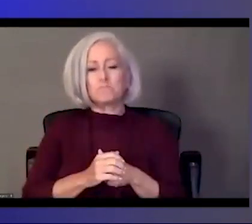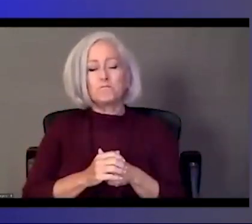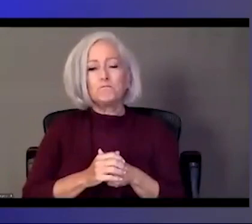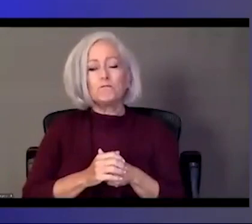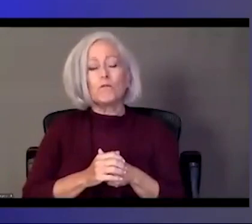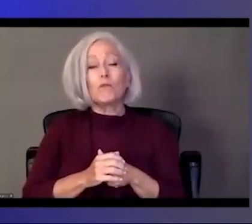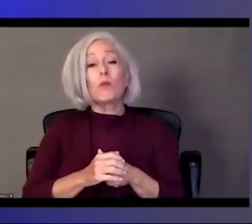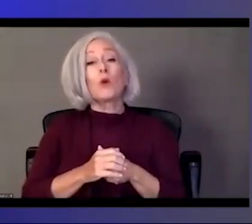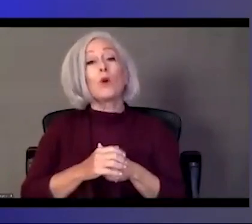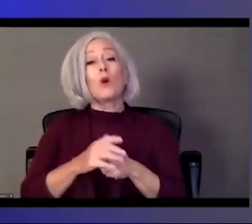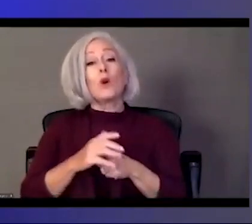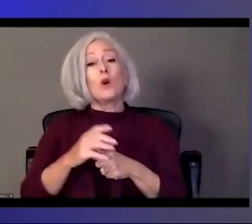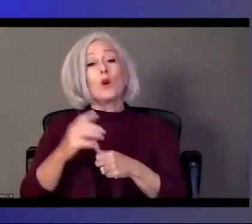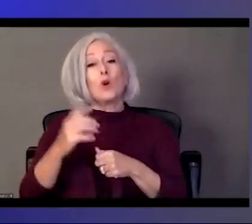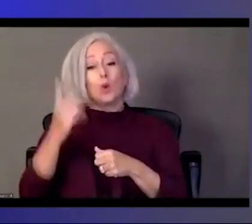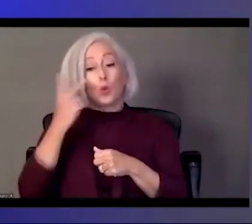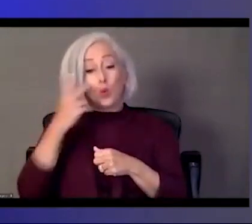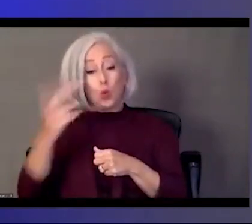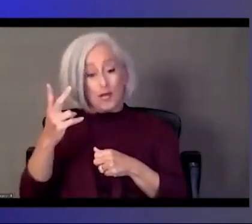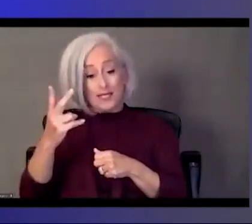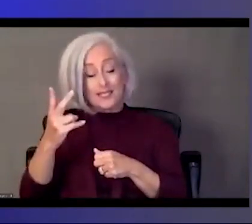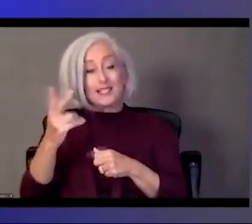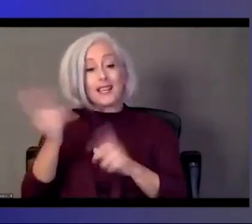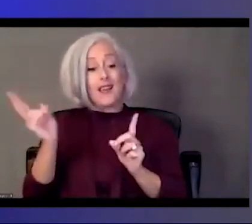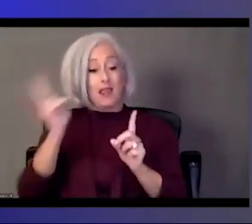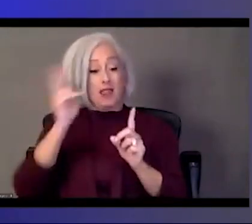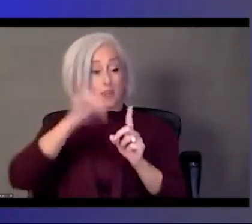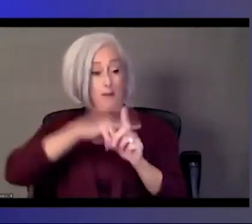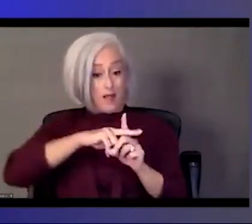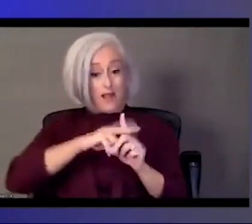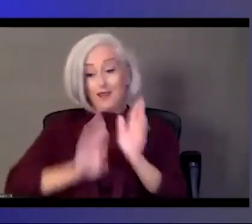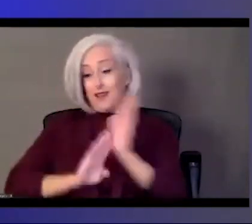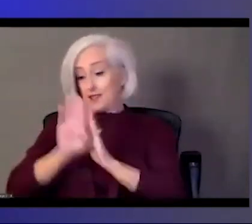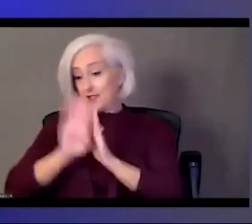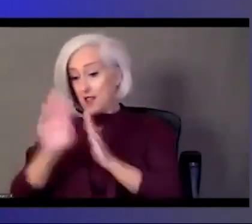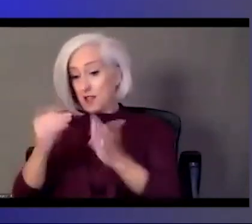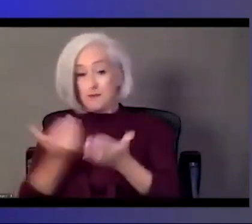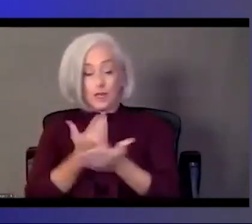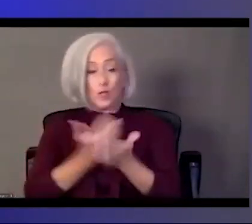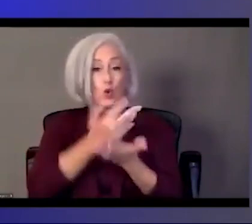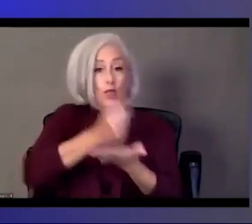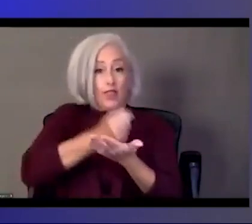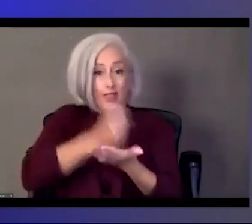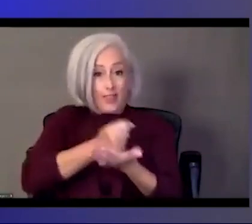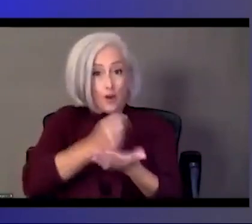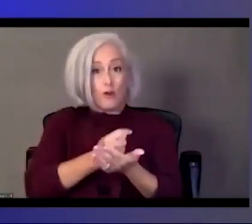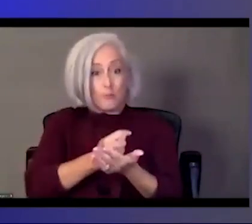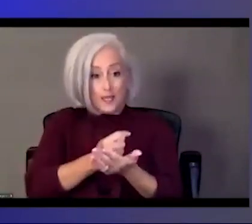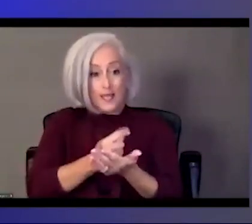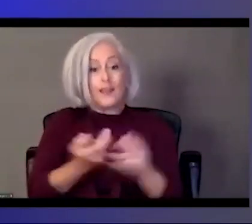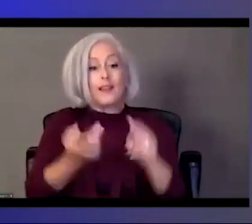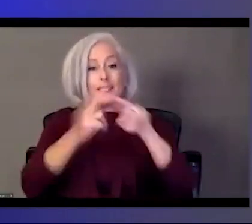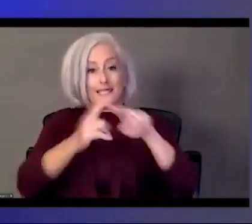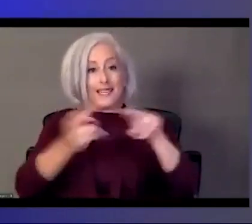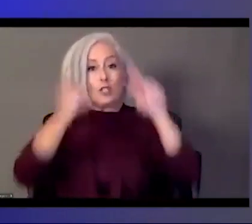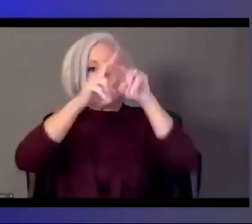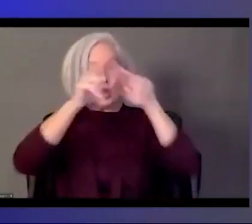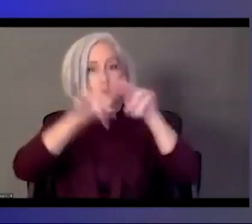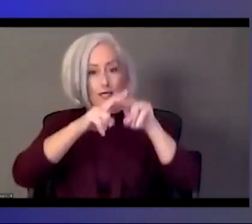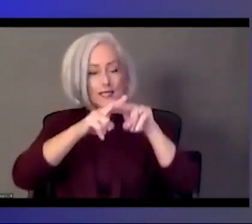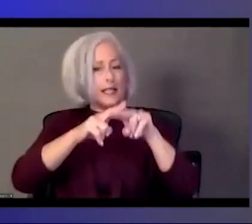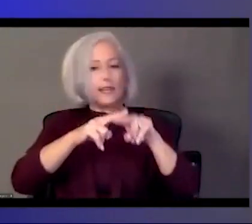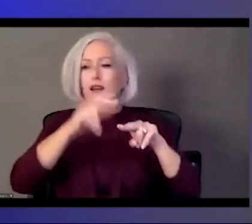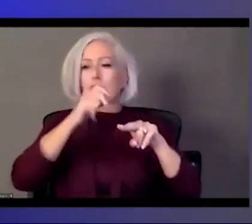So the growth and the application of new therapeutic strategies is logarithmically increasing, not in a linear manner. And